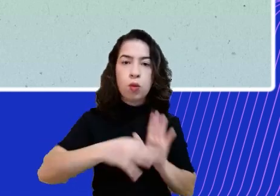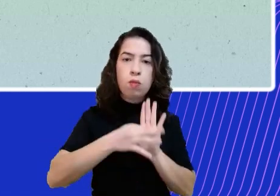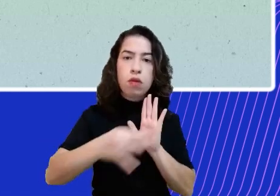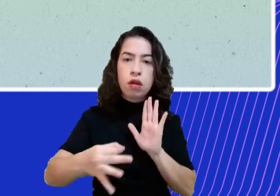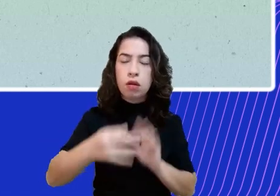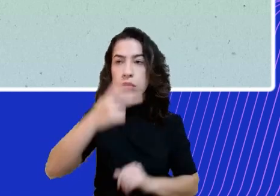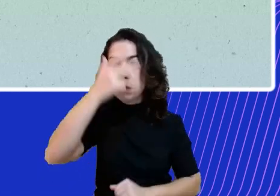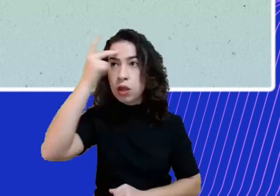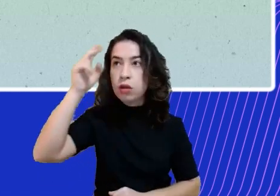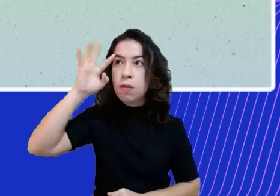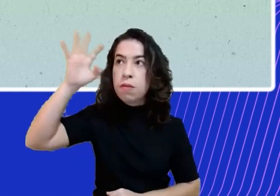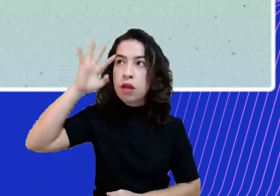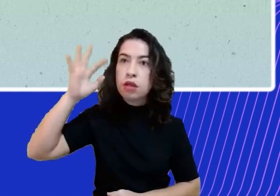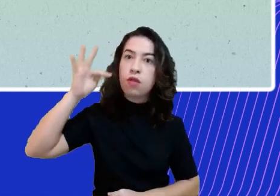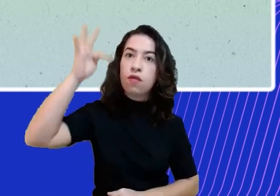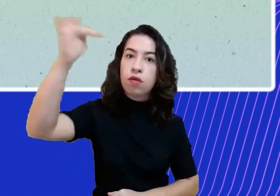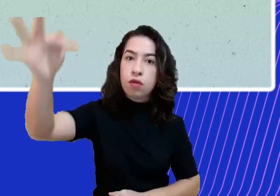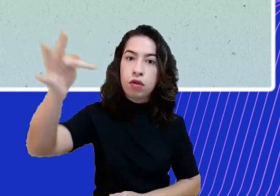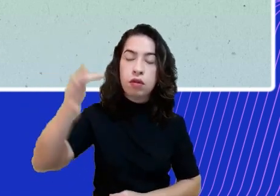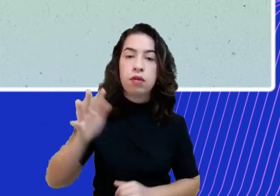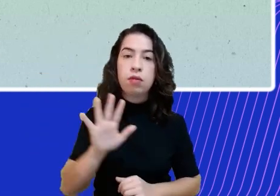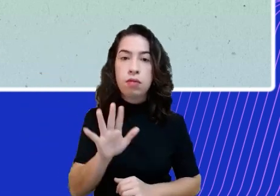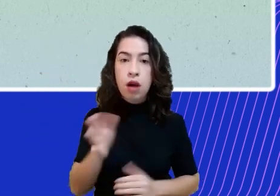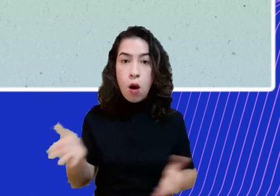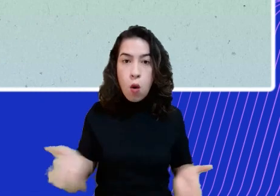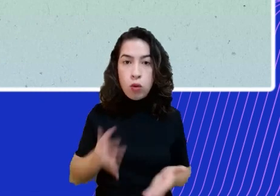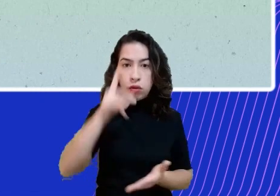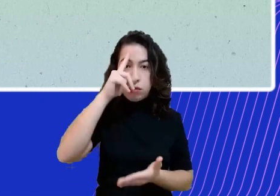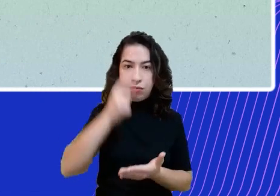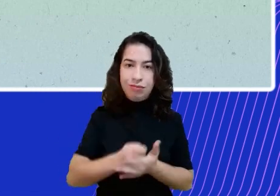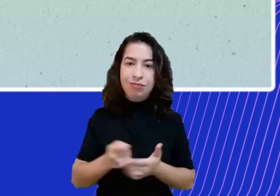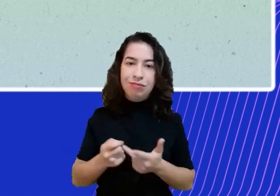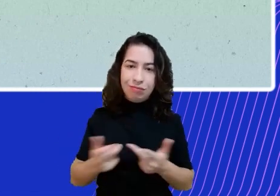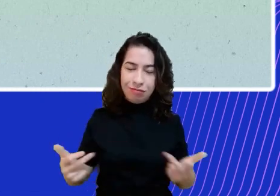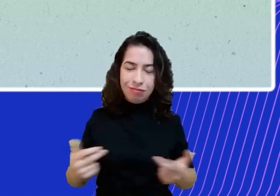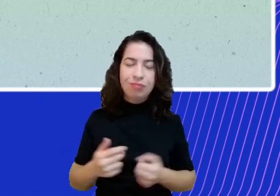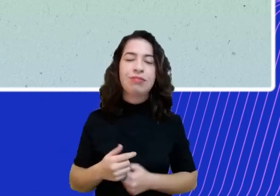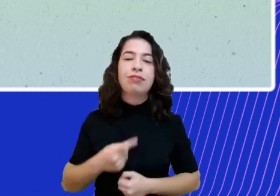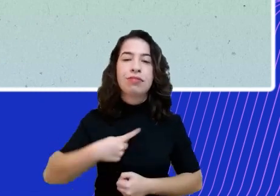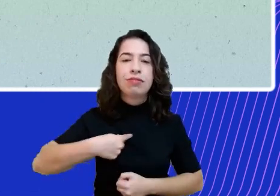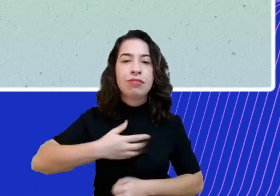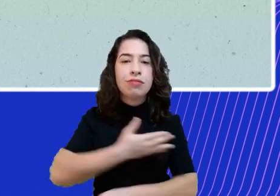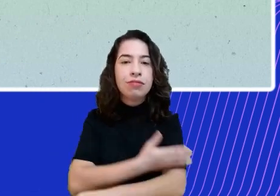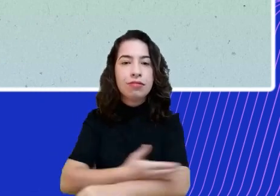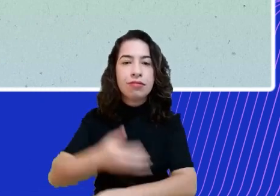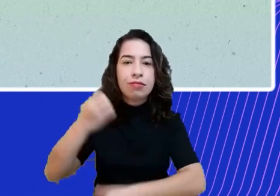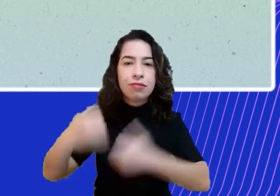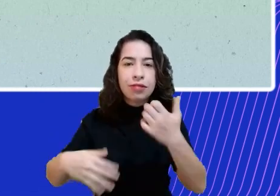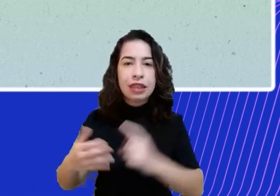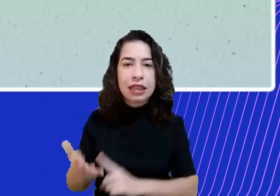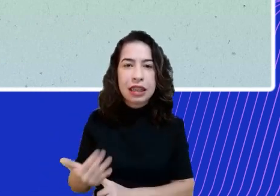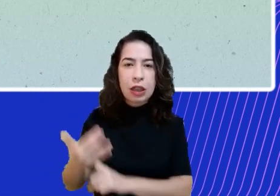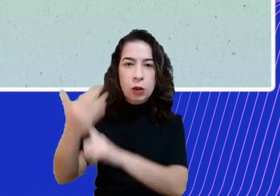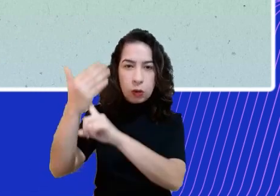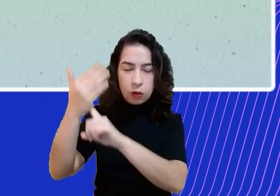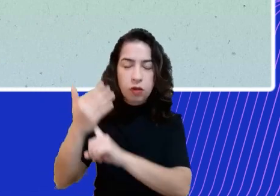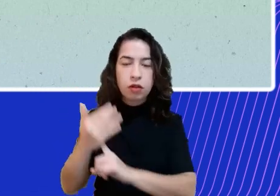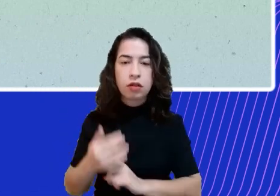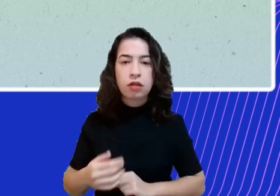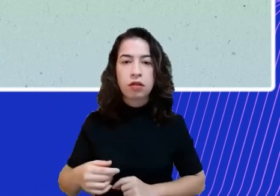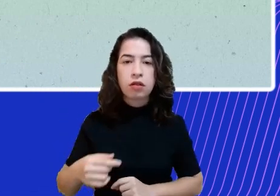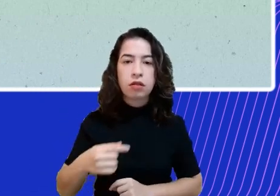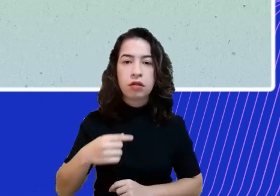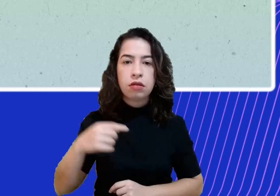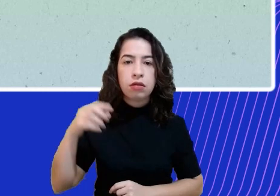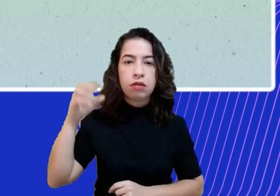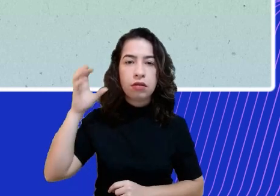can see the future by their own decisions. When you talk about emerging technologies, you would listen